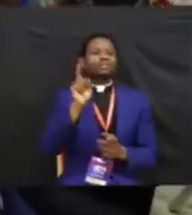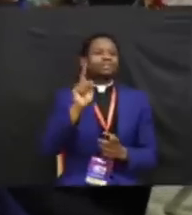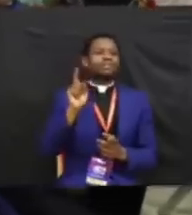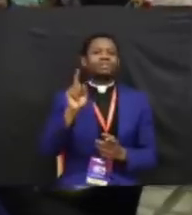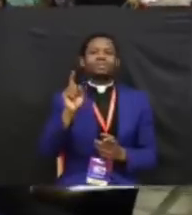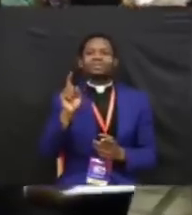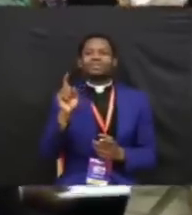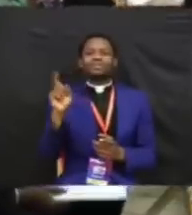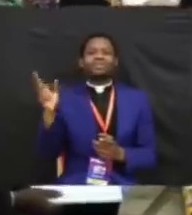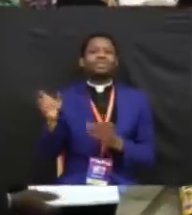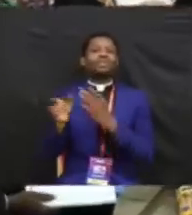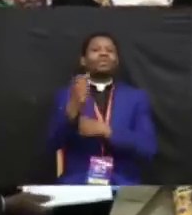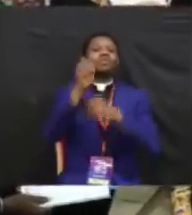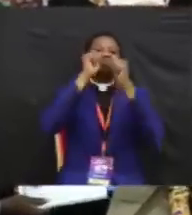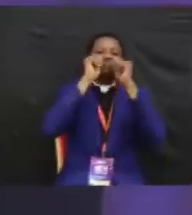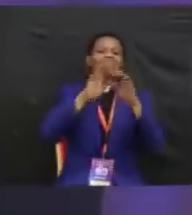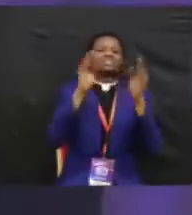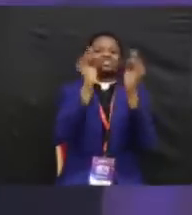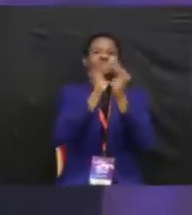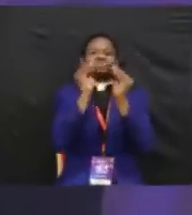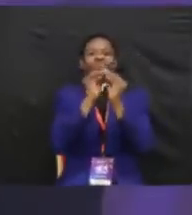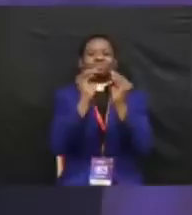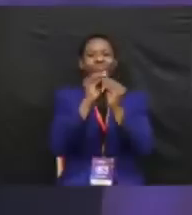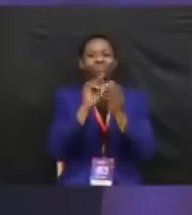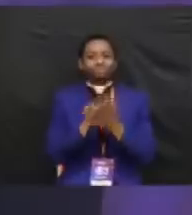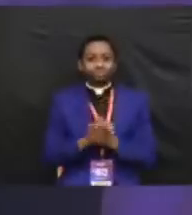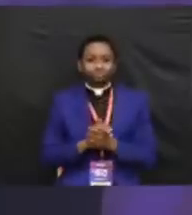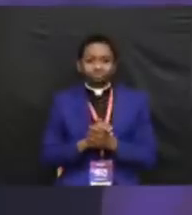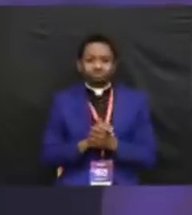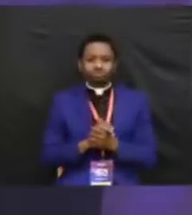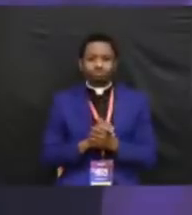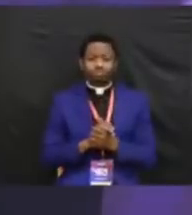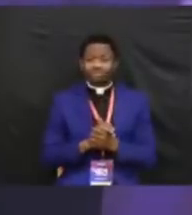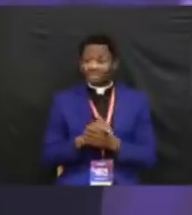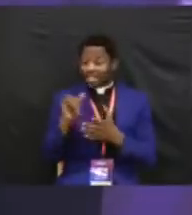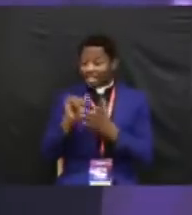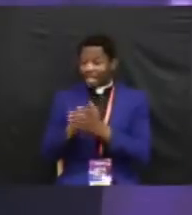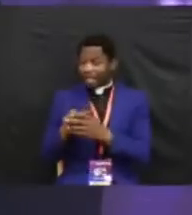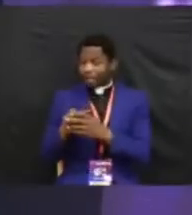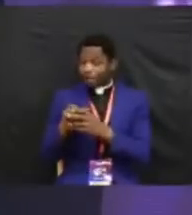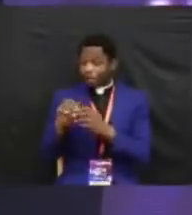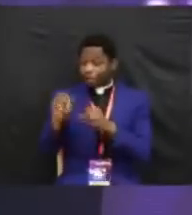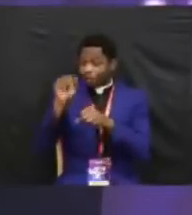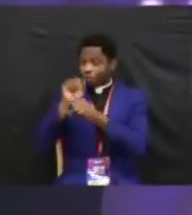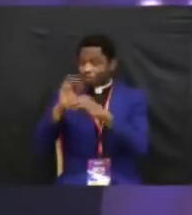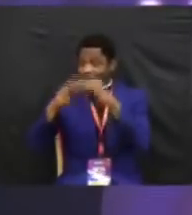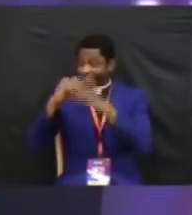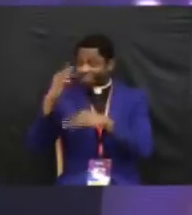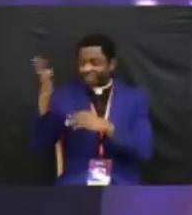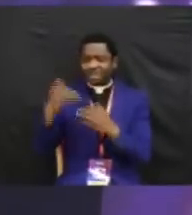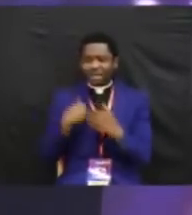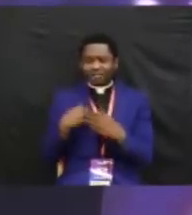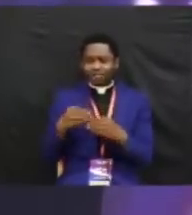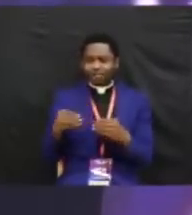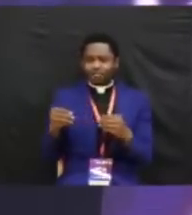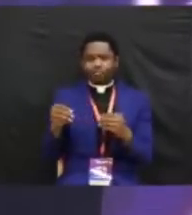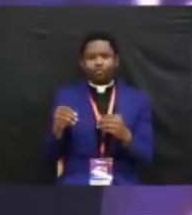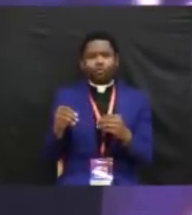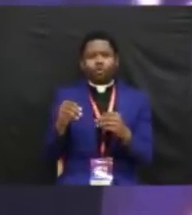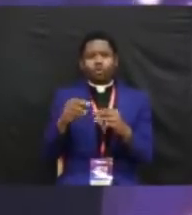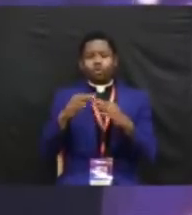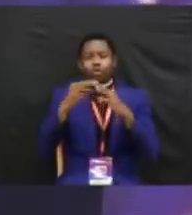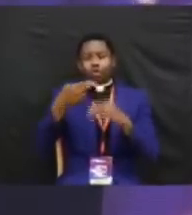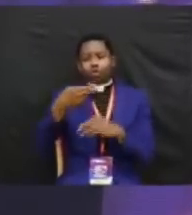Yeah. God bless you so much. Yeah. This fully furnished facility comprises a main hall with the